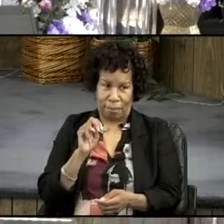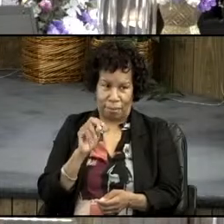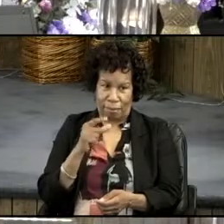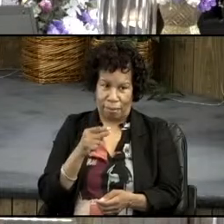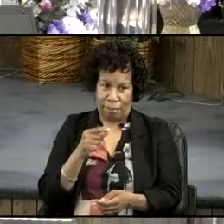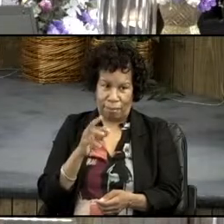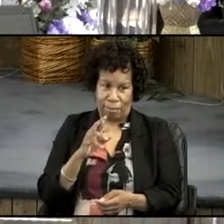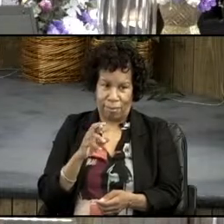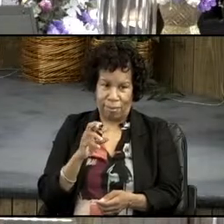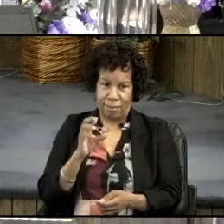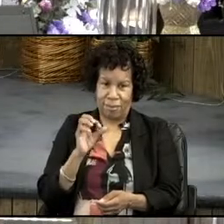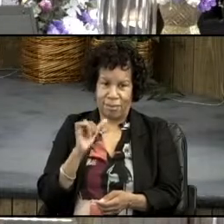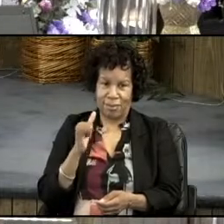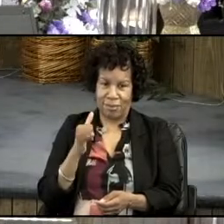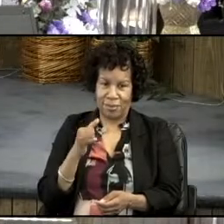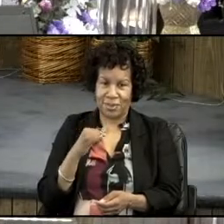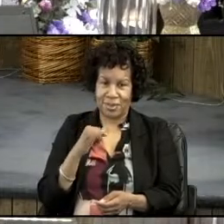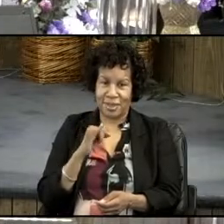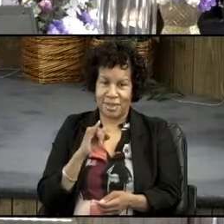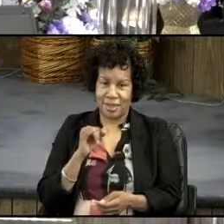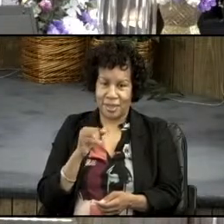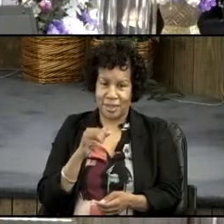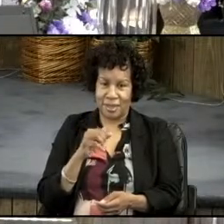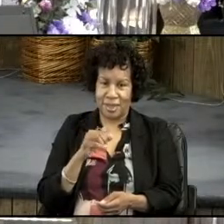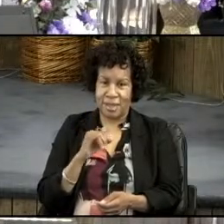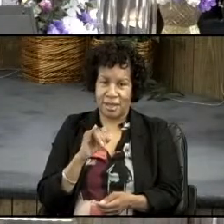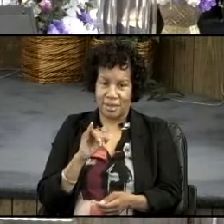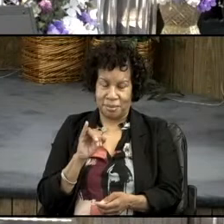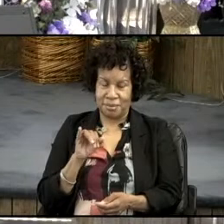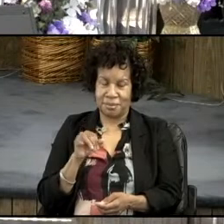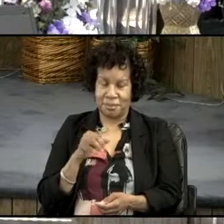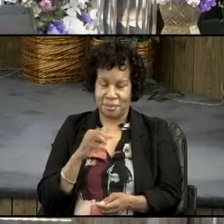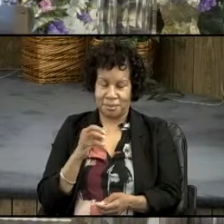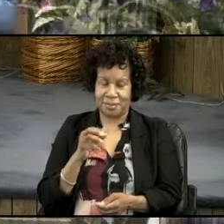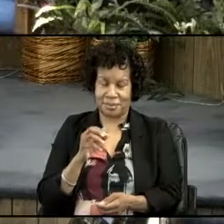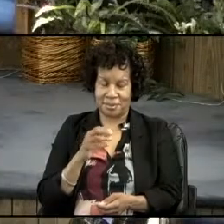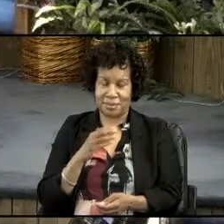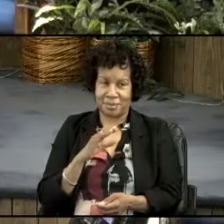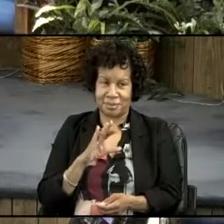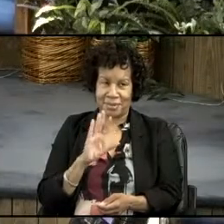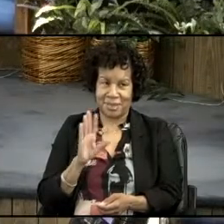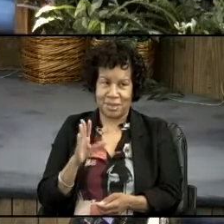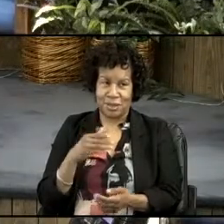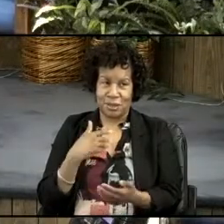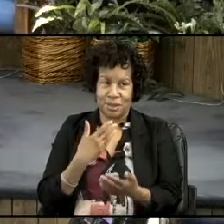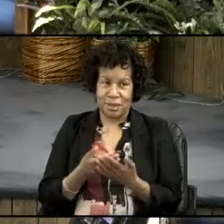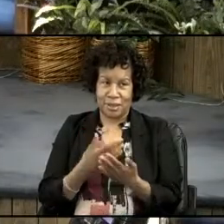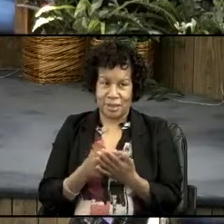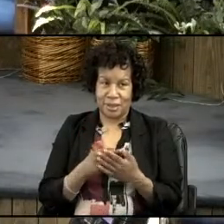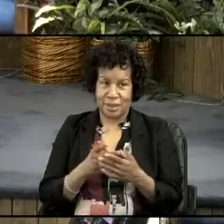You're not sitting around waiting for them to slip up, because when you're in Christ, you're in a good place.